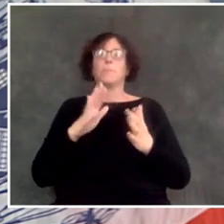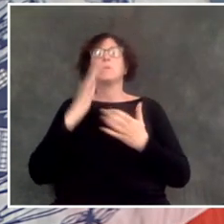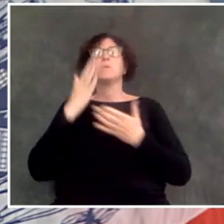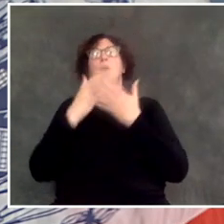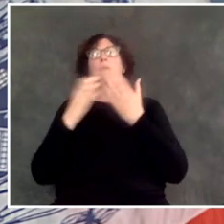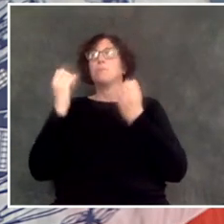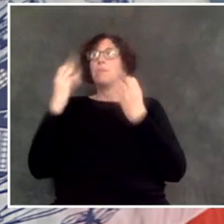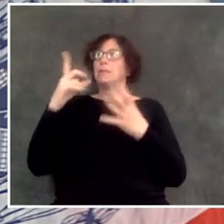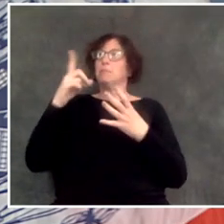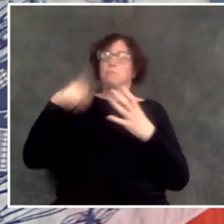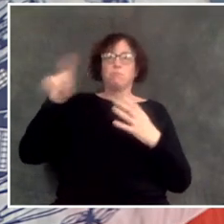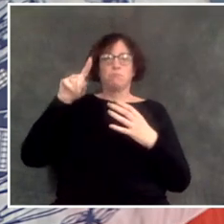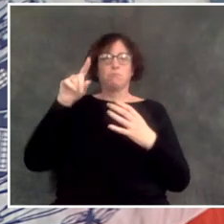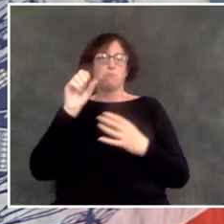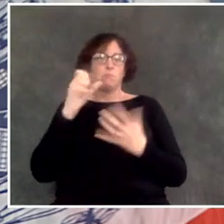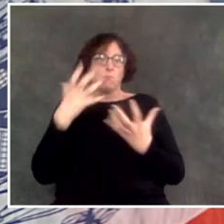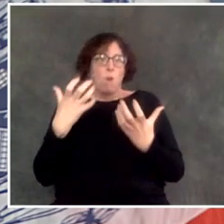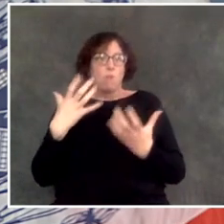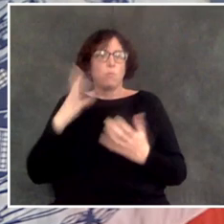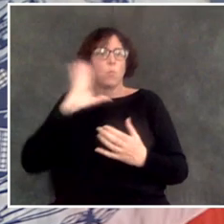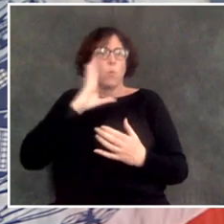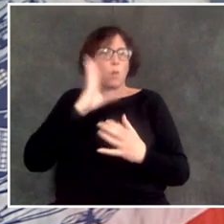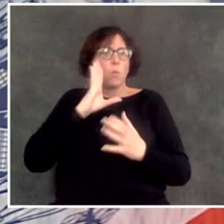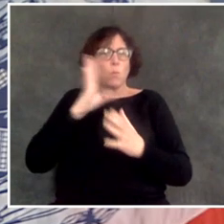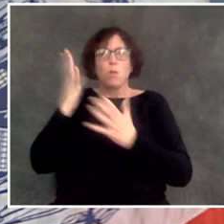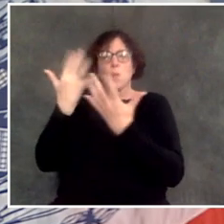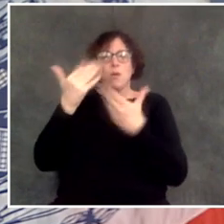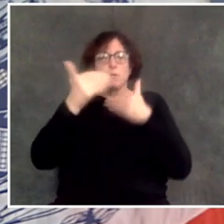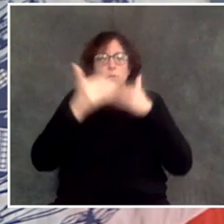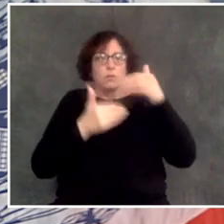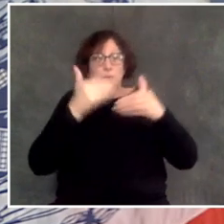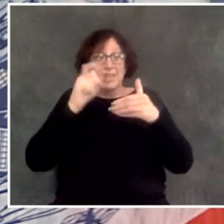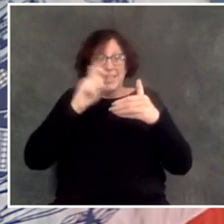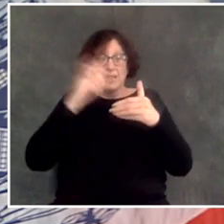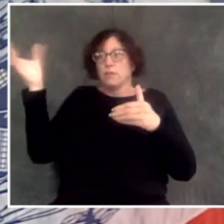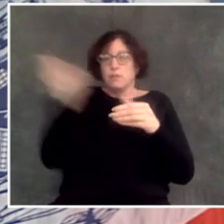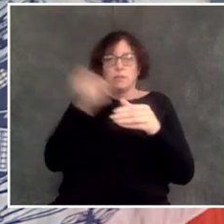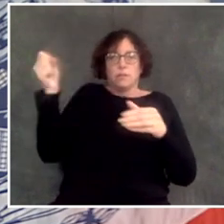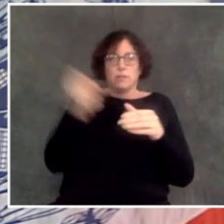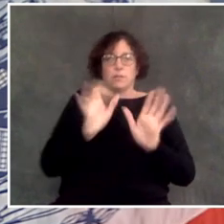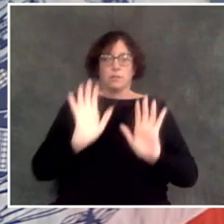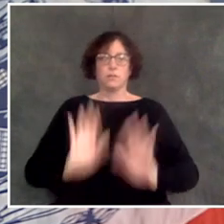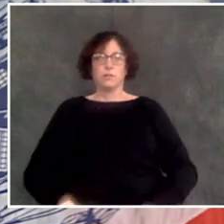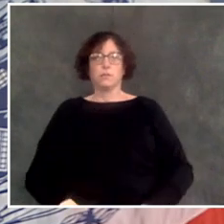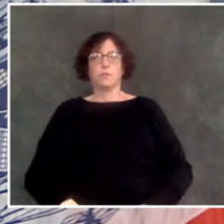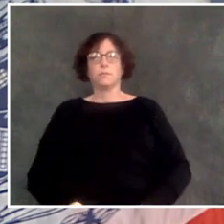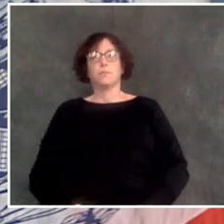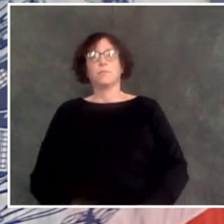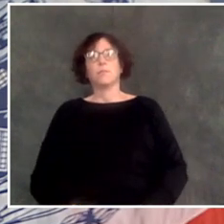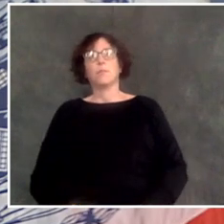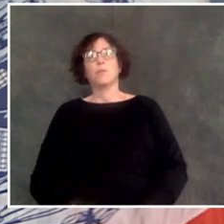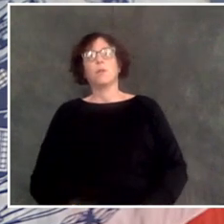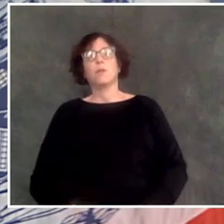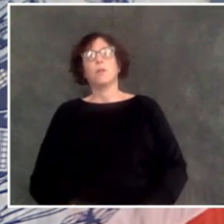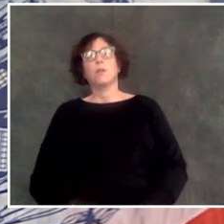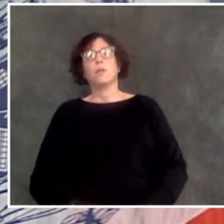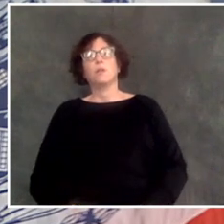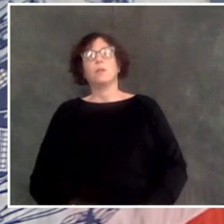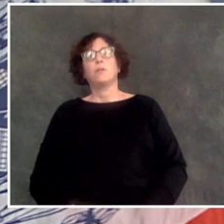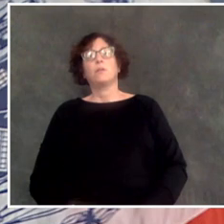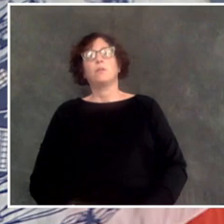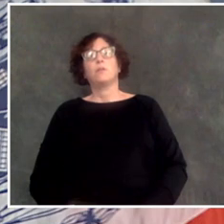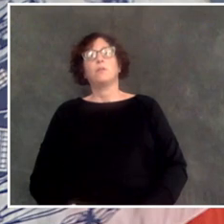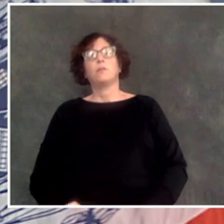not really, really seeing what's happening, which is why I keep trying to say it's wartime. You know, to talk about, we are trying to add on top of